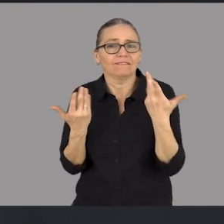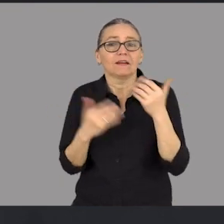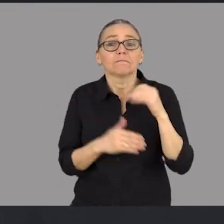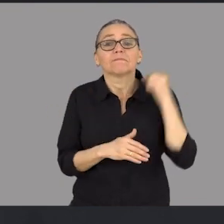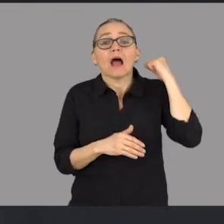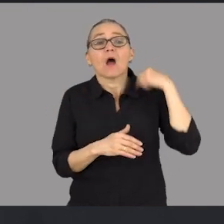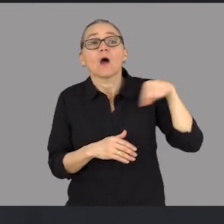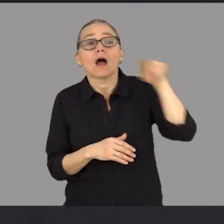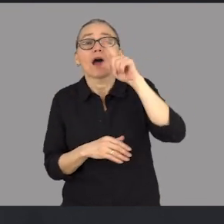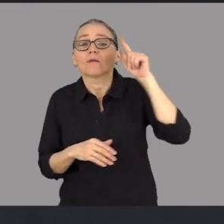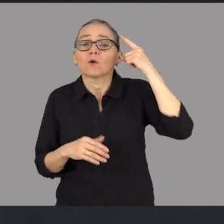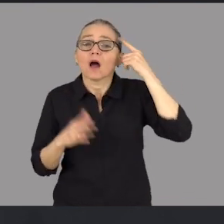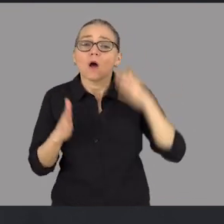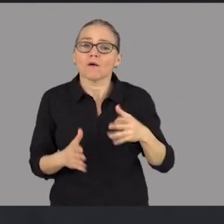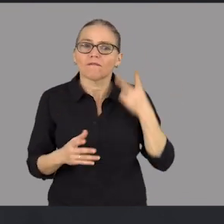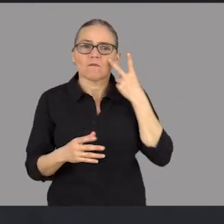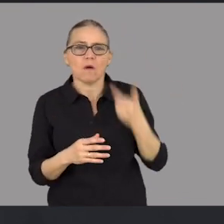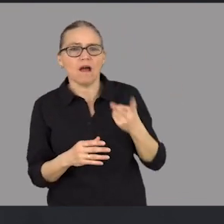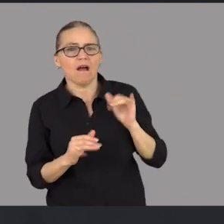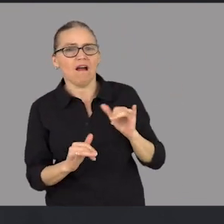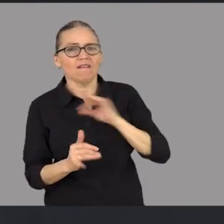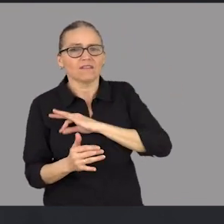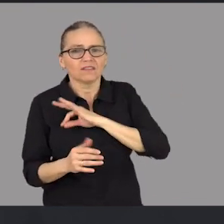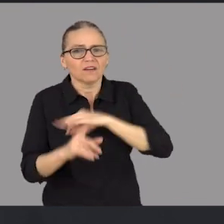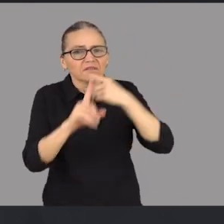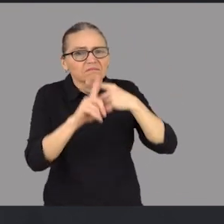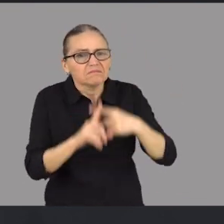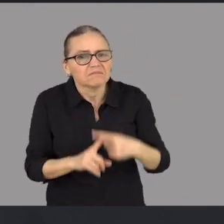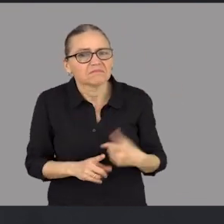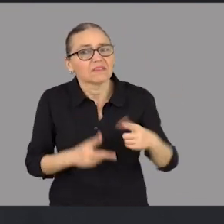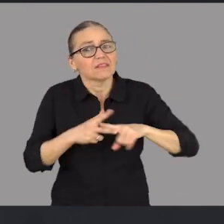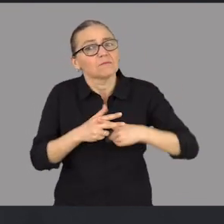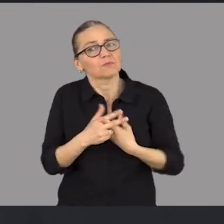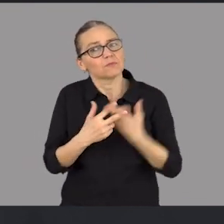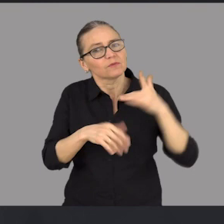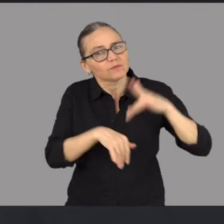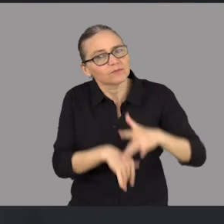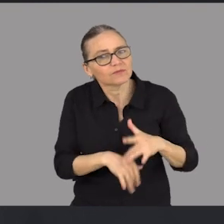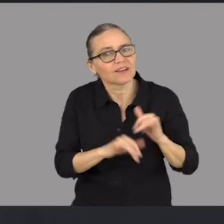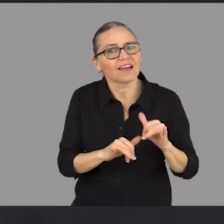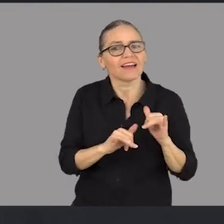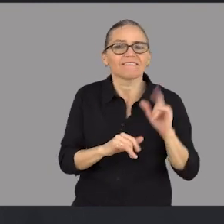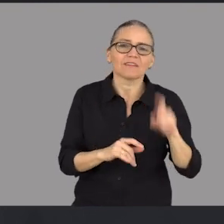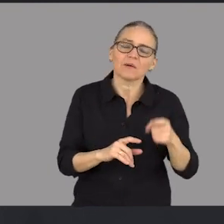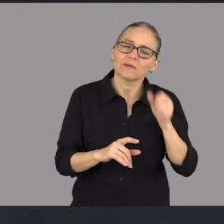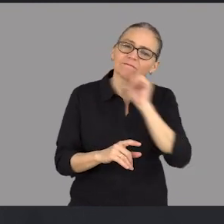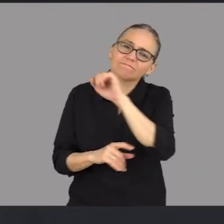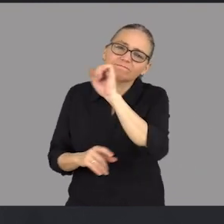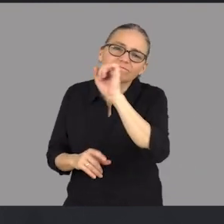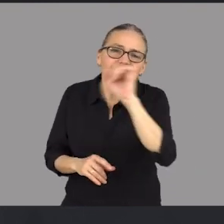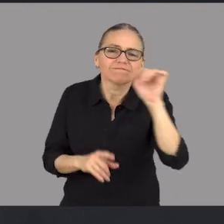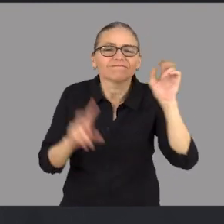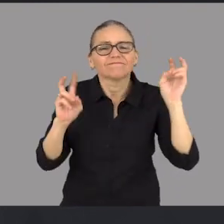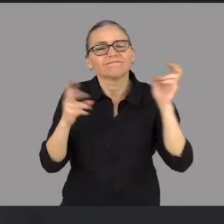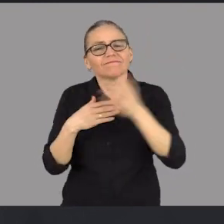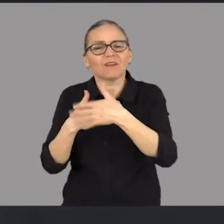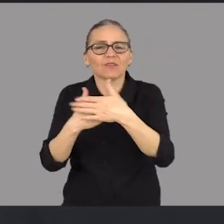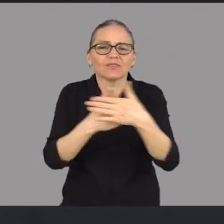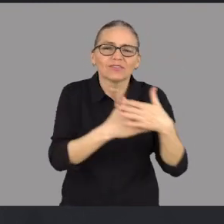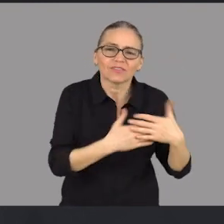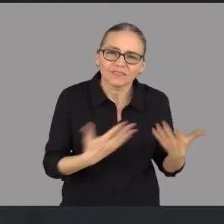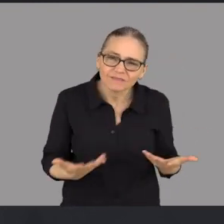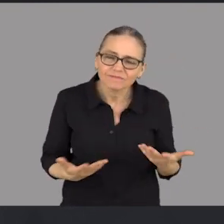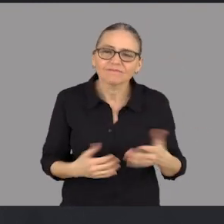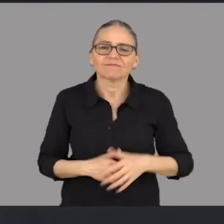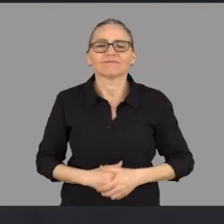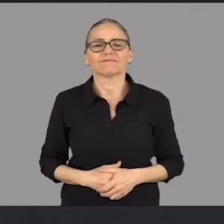thus your community, it just goes to show that the proof is in the pudding. Most employers, once they start